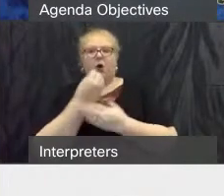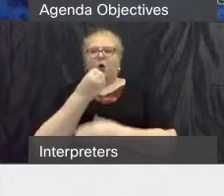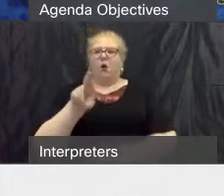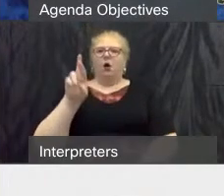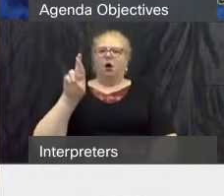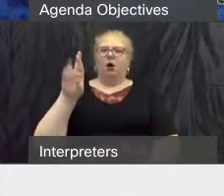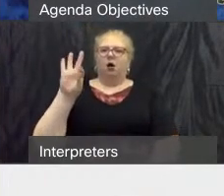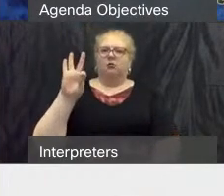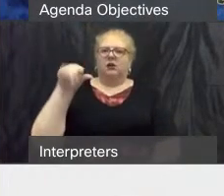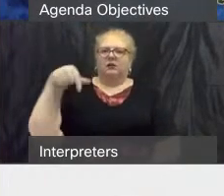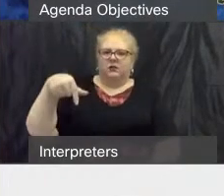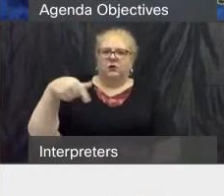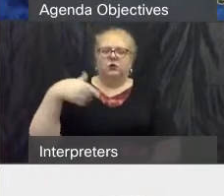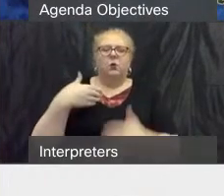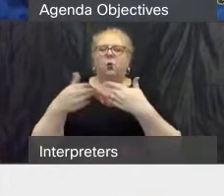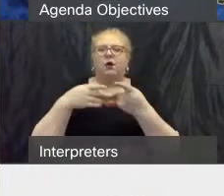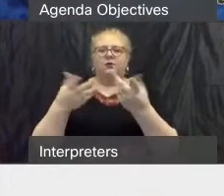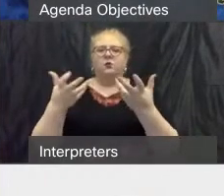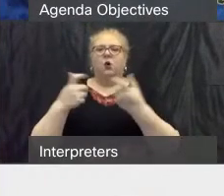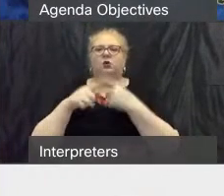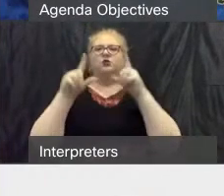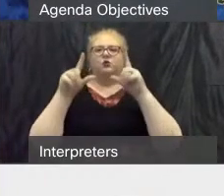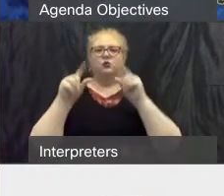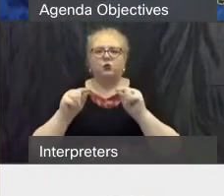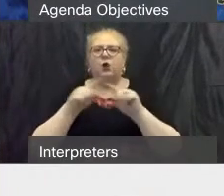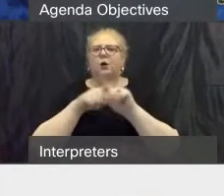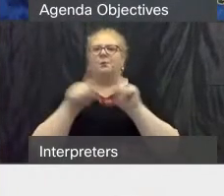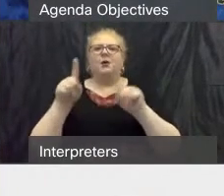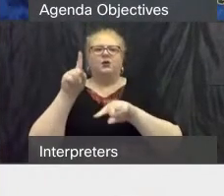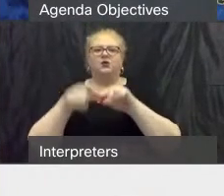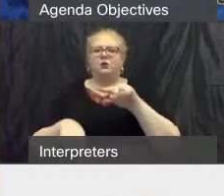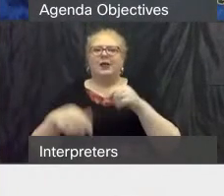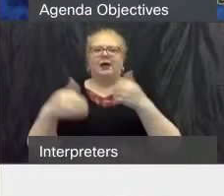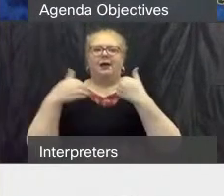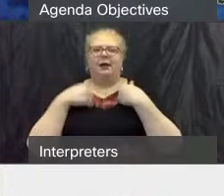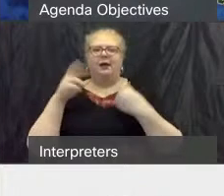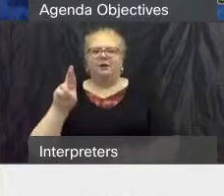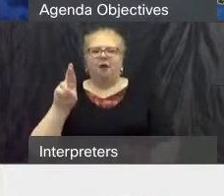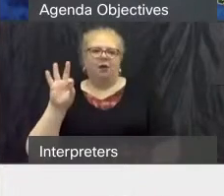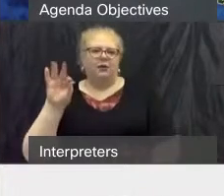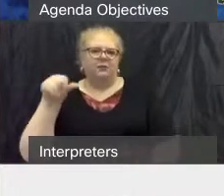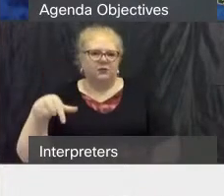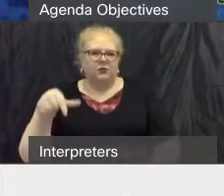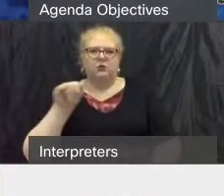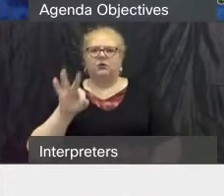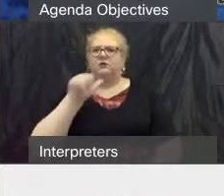however you want to do it. But if you can't, how are you going to have an RFQ if you don't have an allocation?